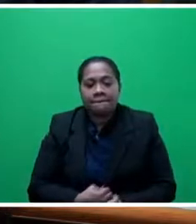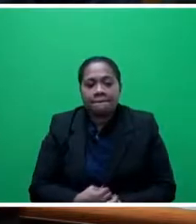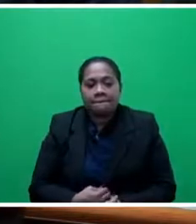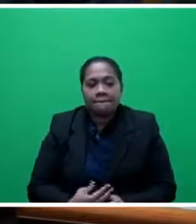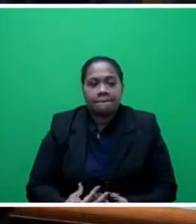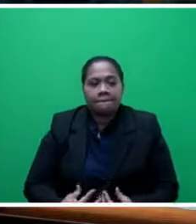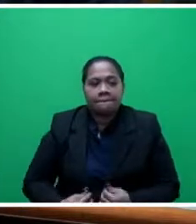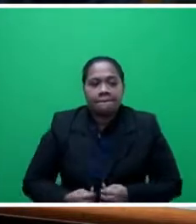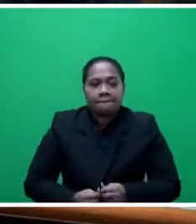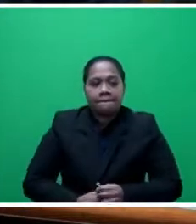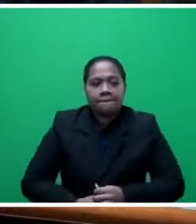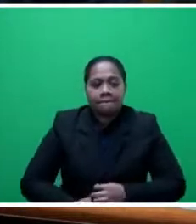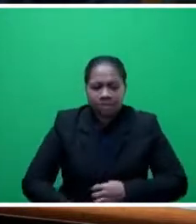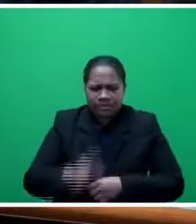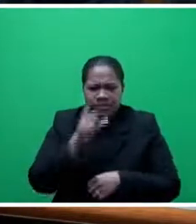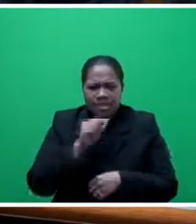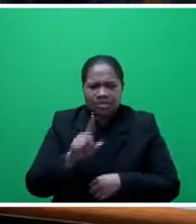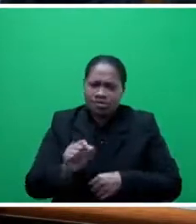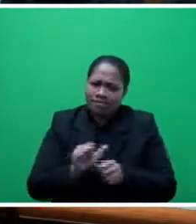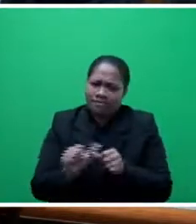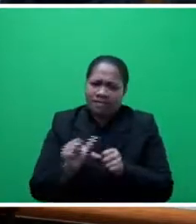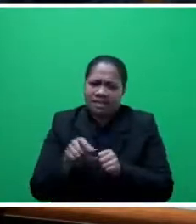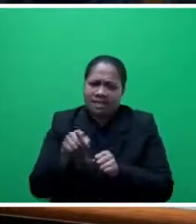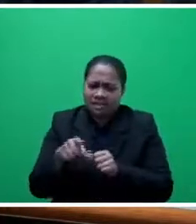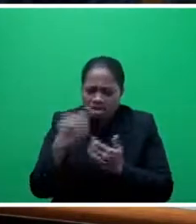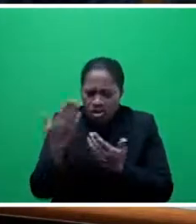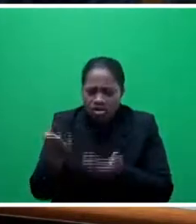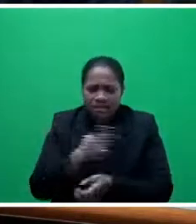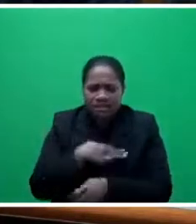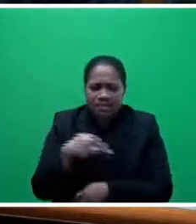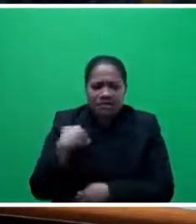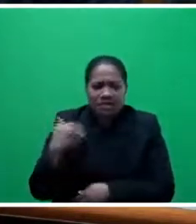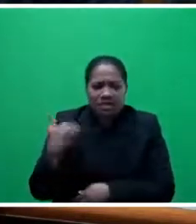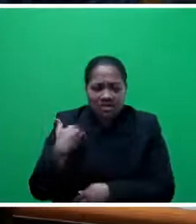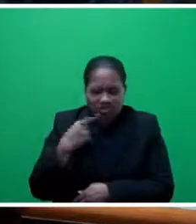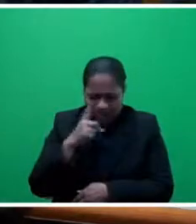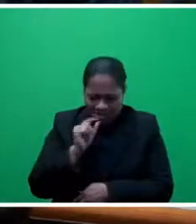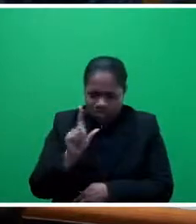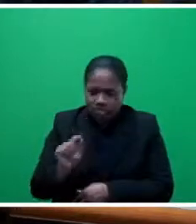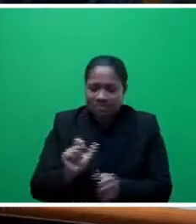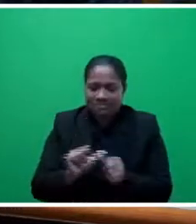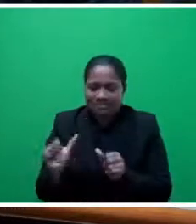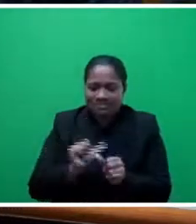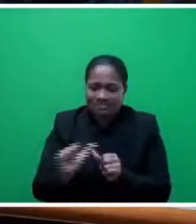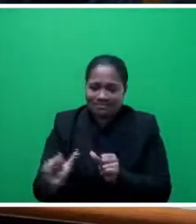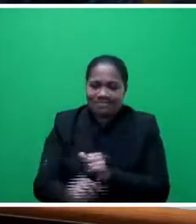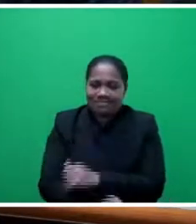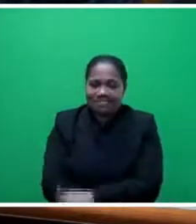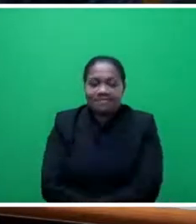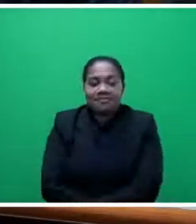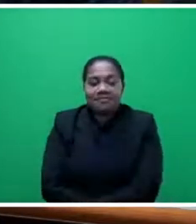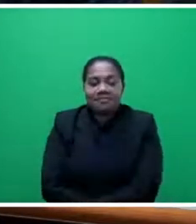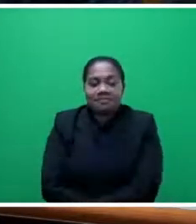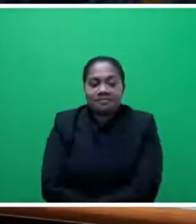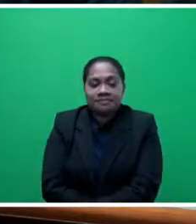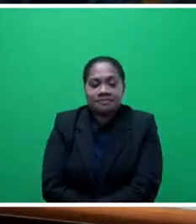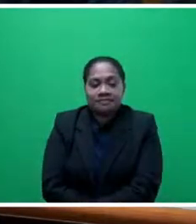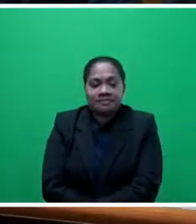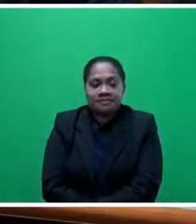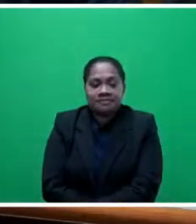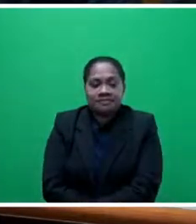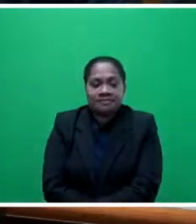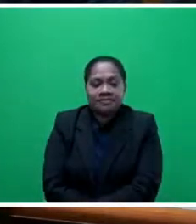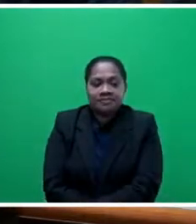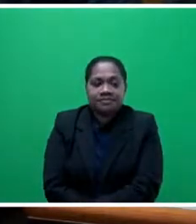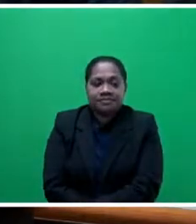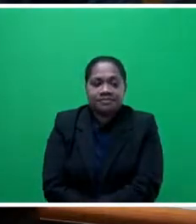You can do better than that, Honourable Minister for Health. You can do better than that. Yeah, you can do better than